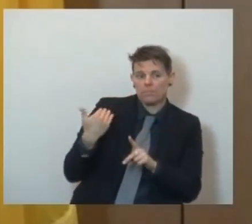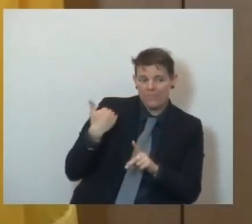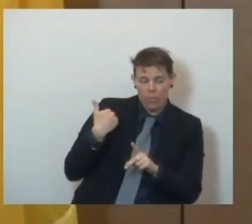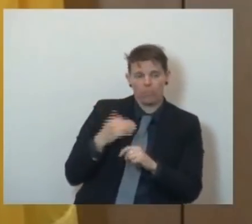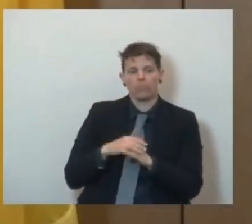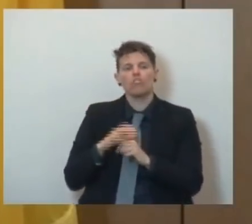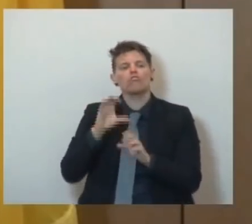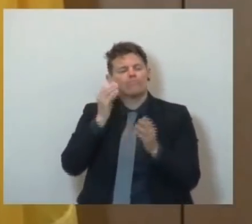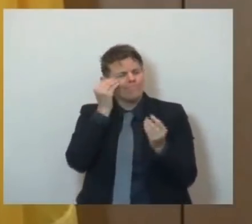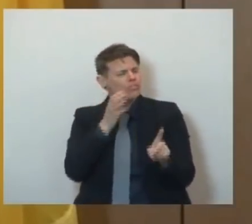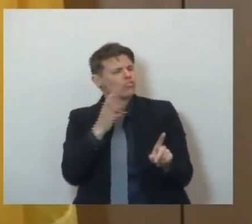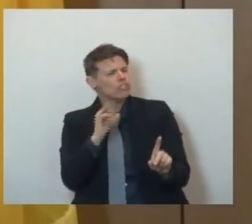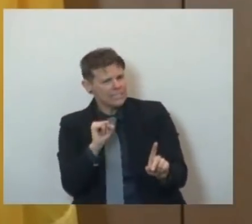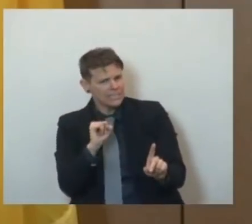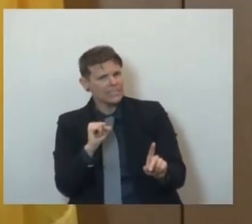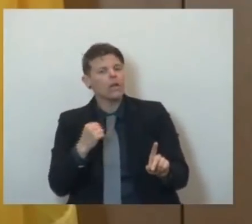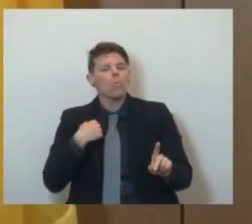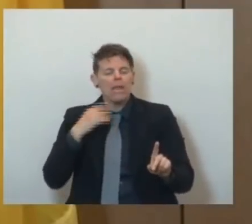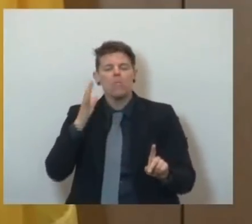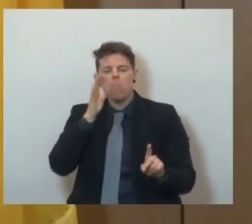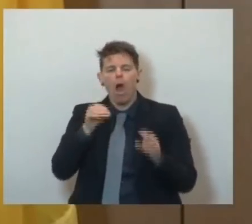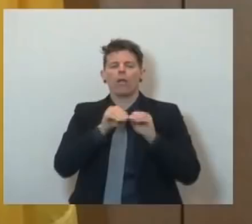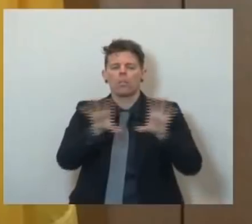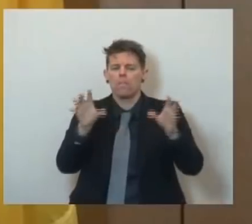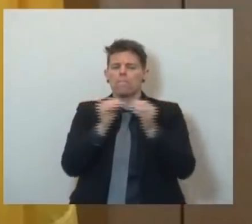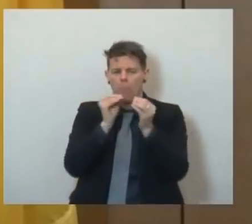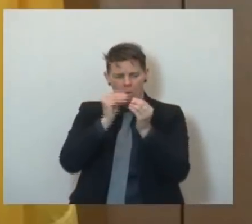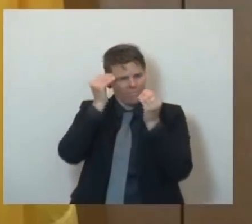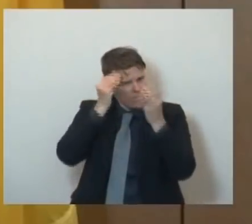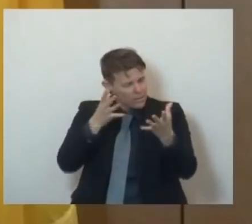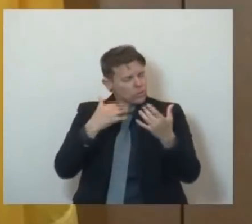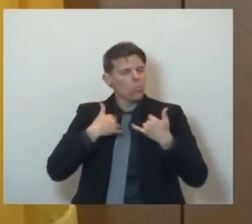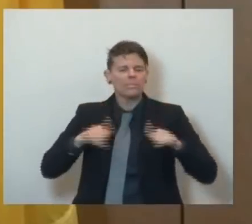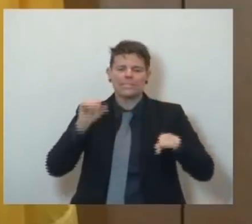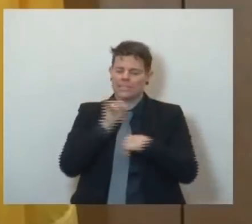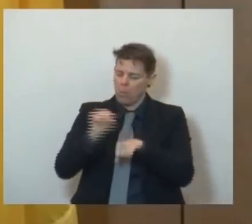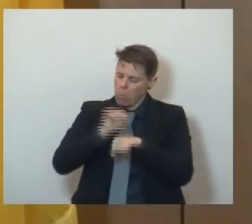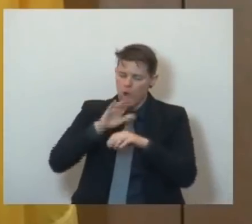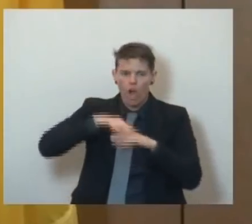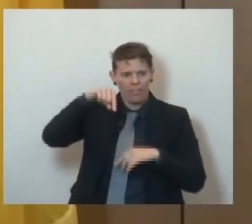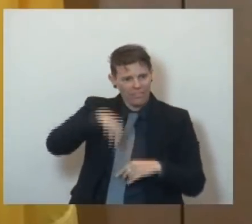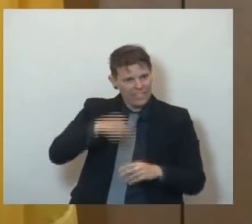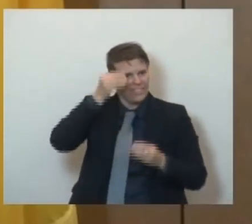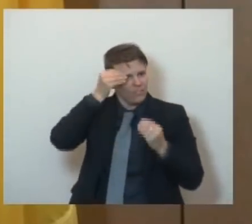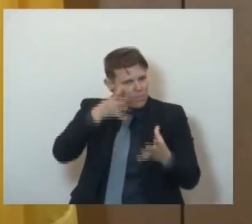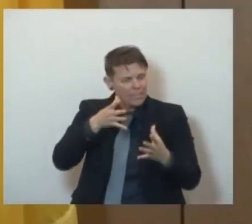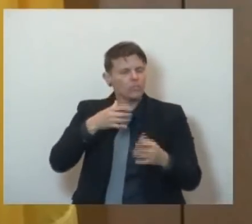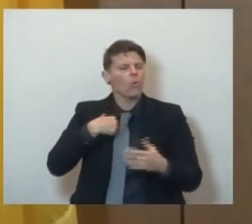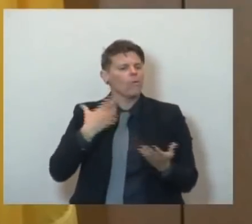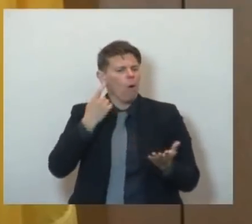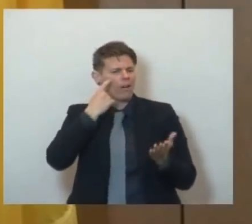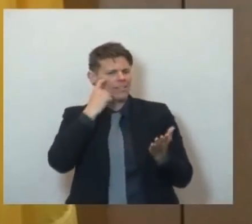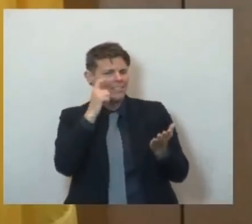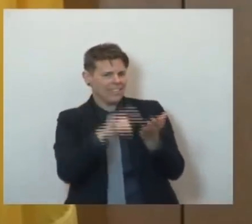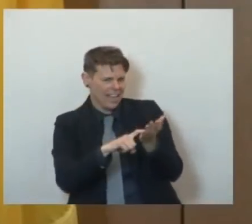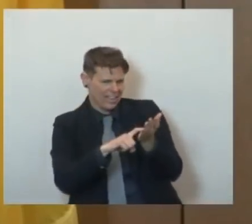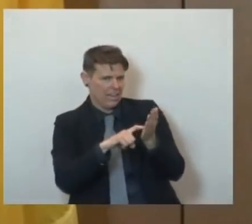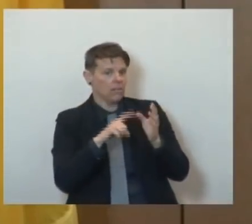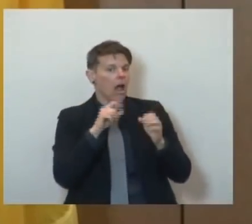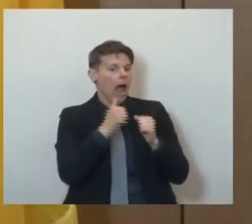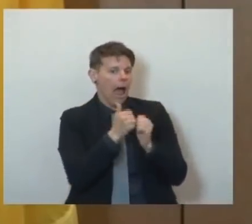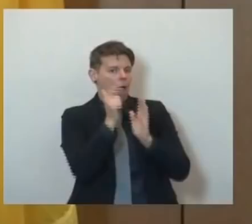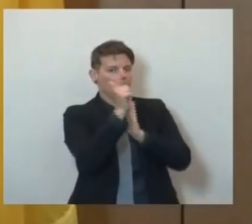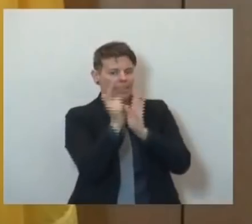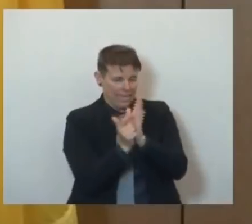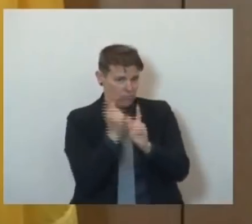information about that shortly. I just want to make sure that as we identify the vehicle, the legal vehicle, and we're clear about all of the